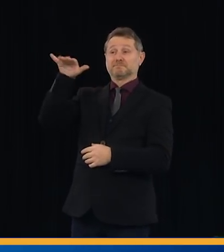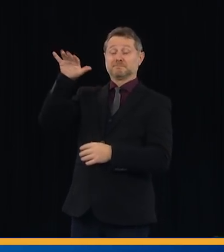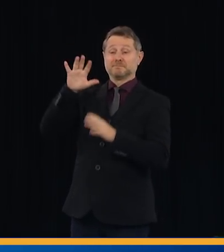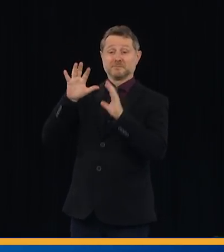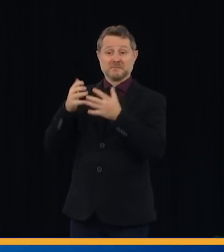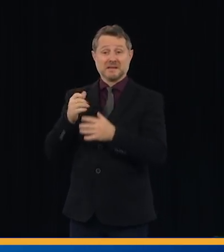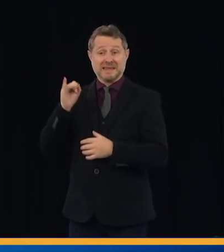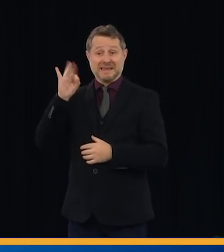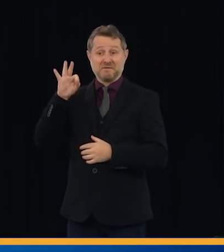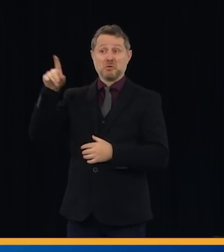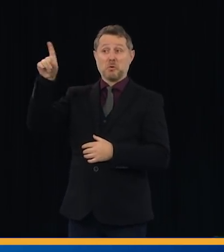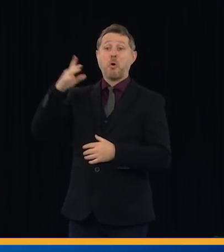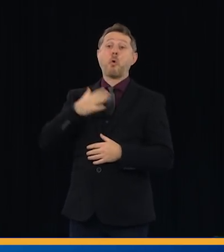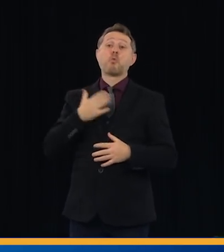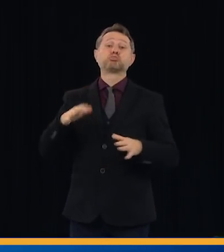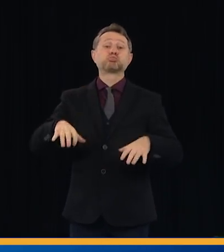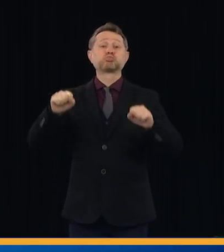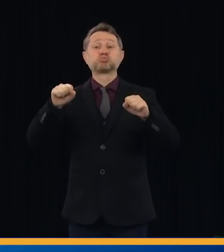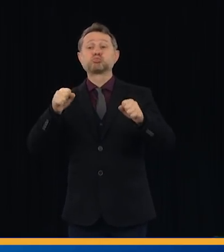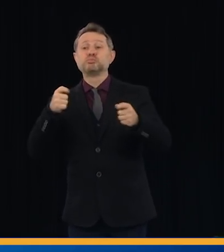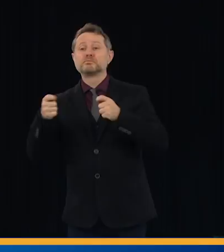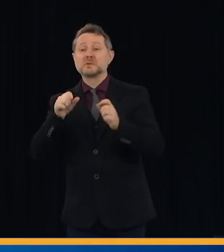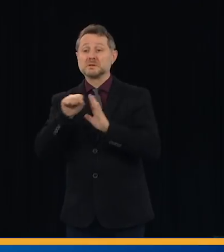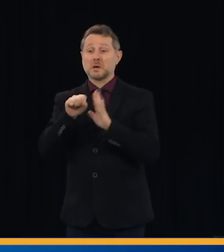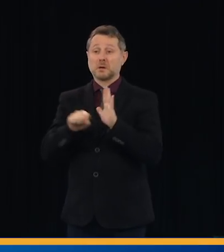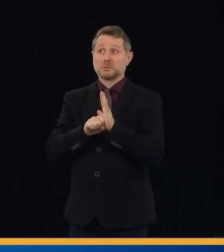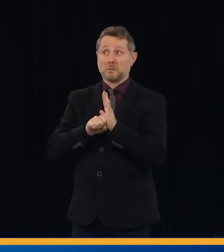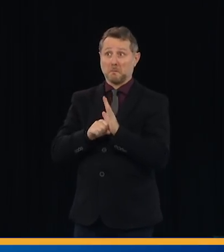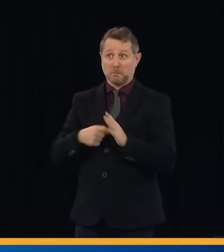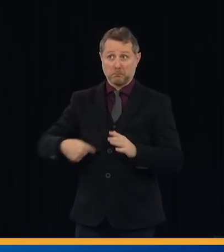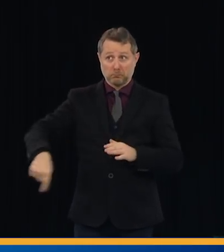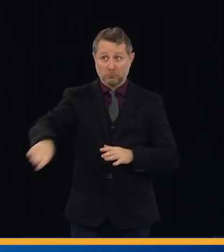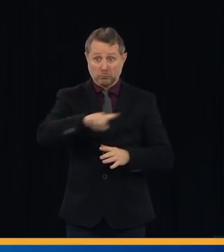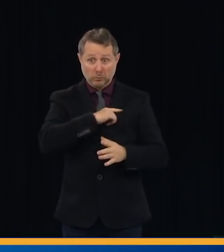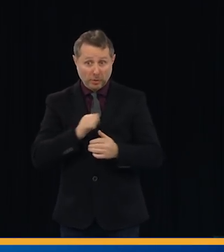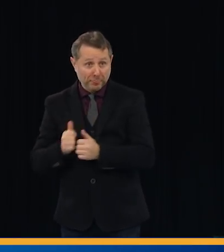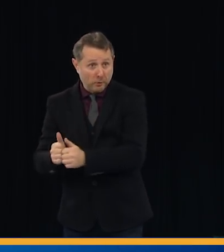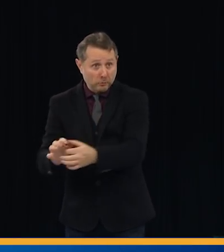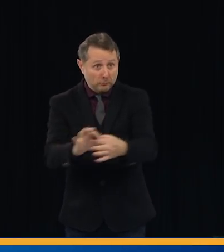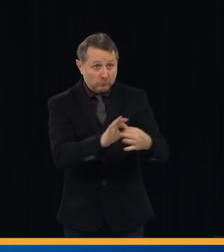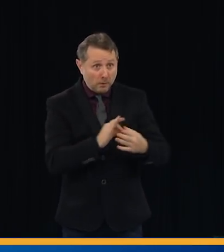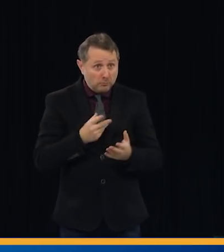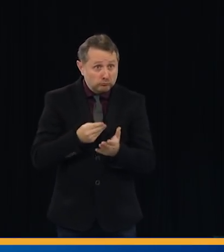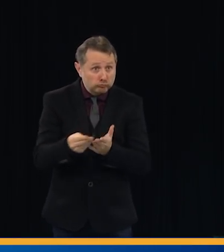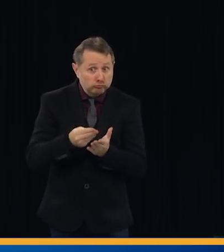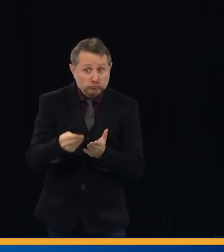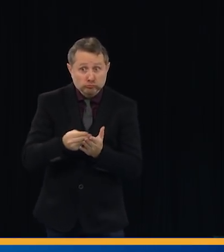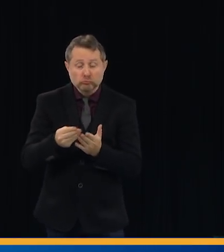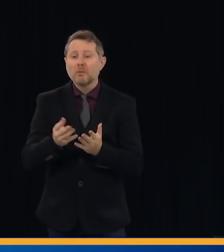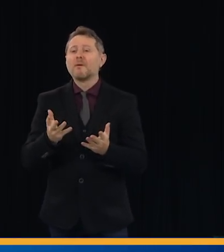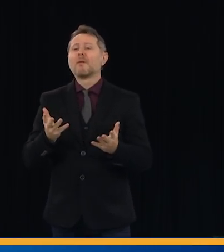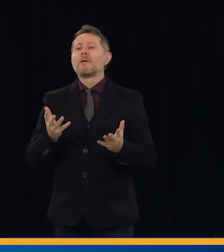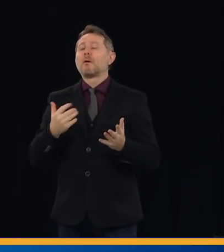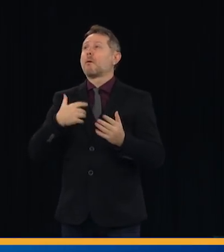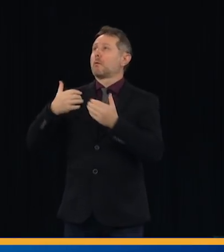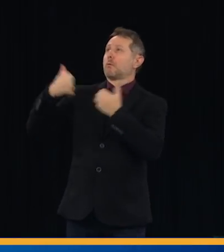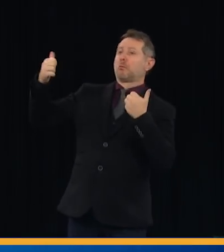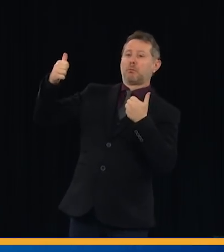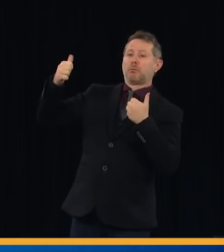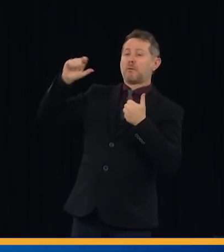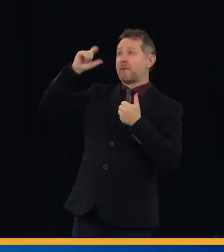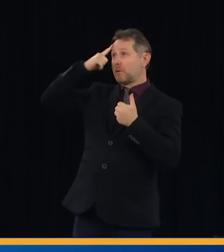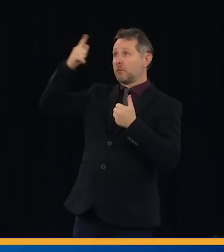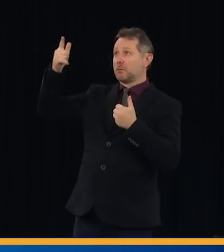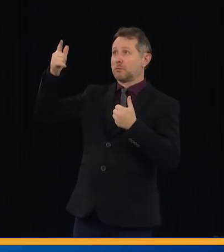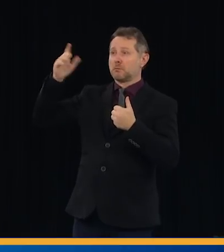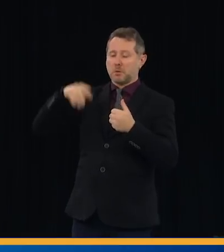organized this, if the states organized among themselves, because you can't have the states competing against the states. And then, by